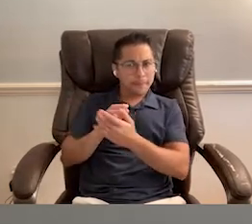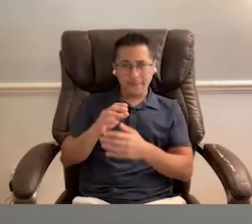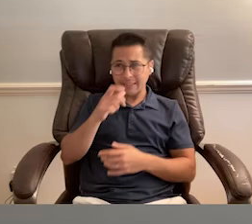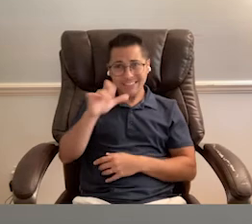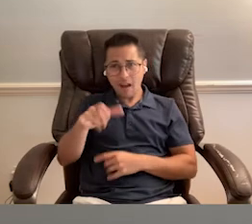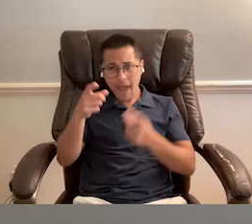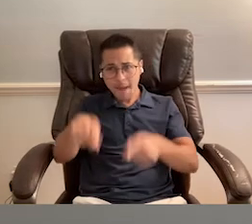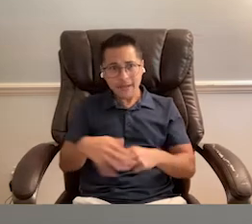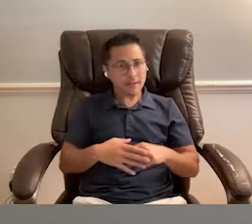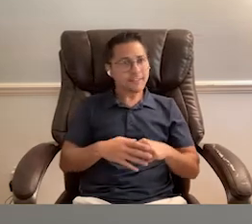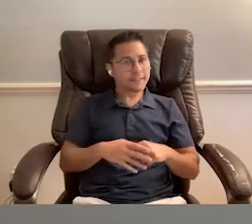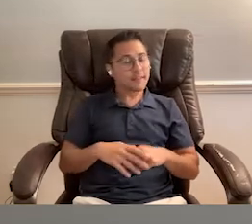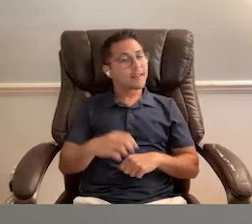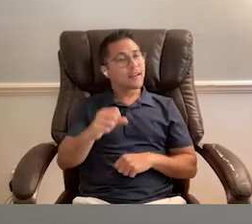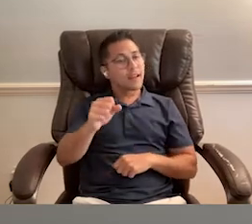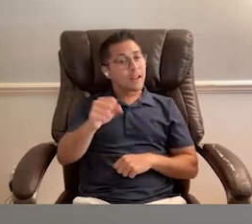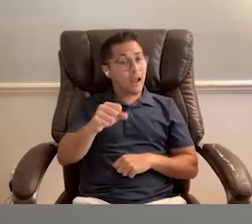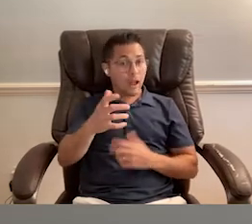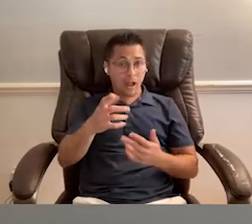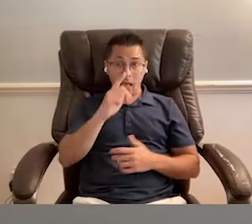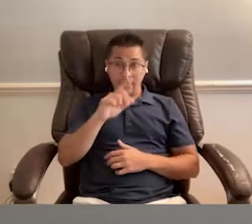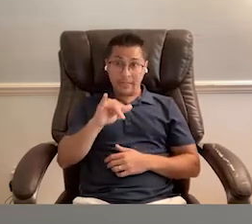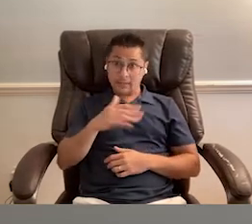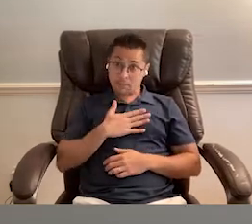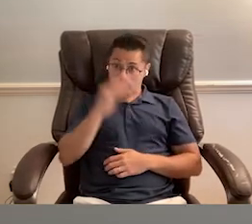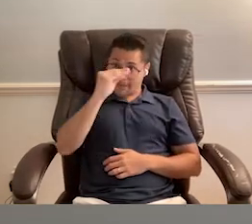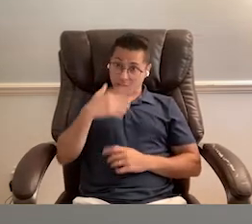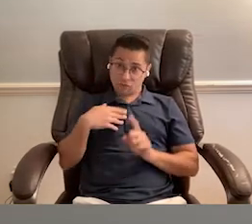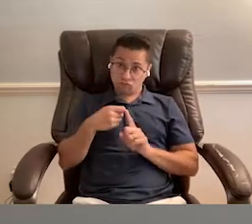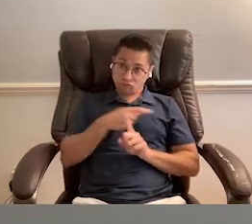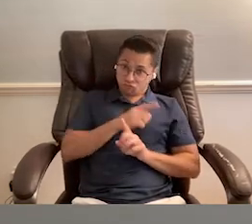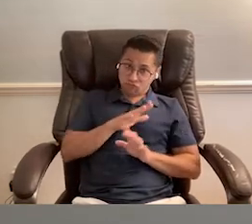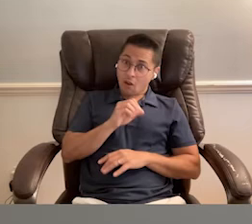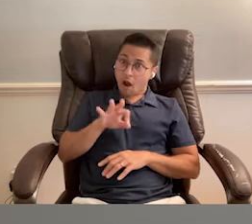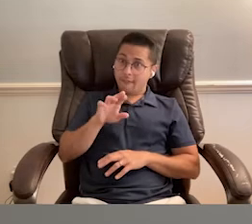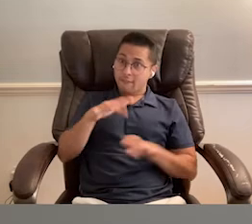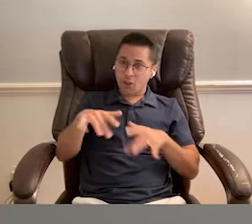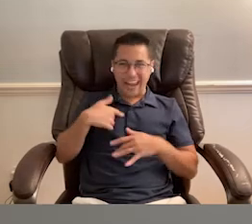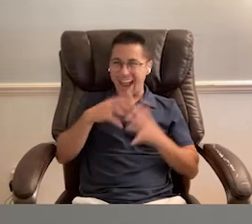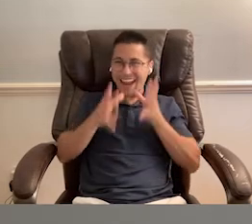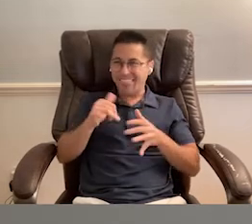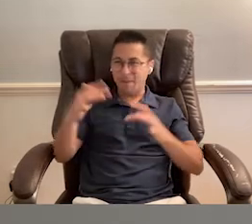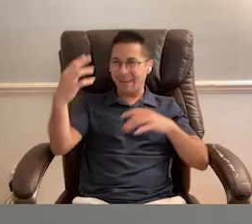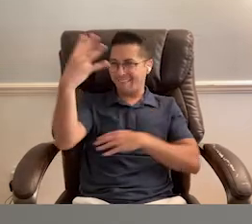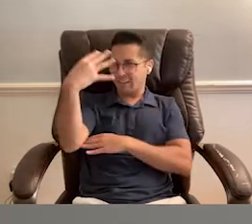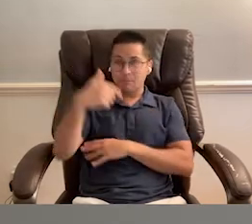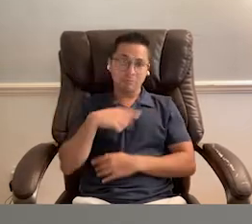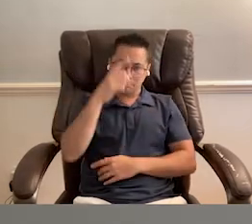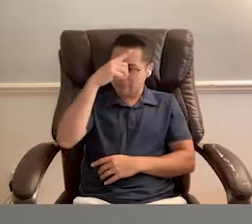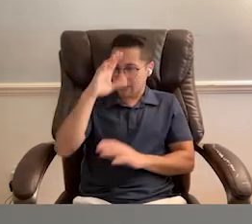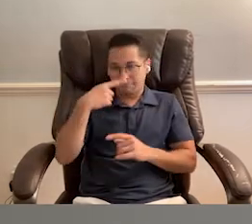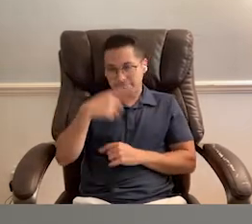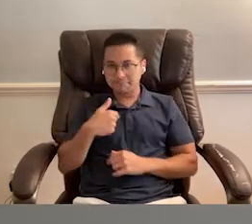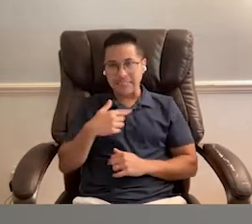That's not gonna happen. Yeah, and this is my opinion off the record. I hate that I'm being filmed, but that's okay, because I am